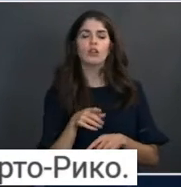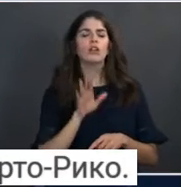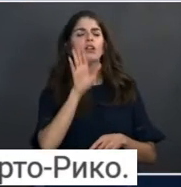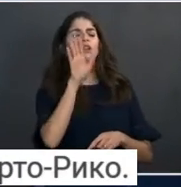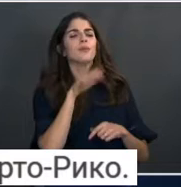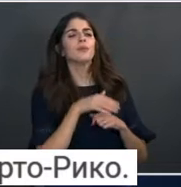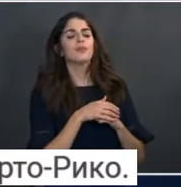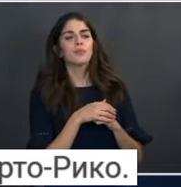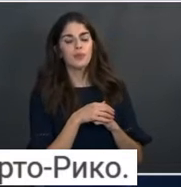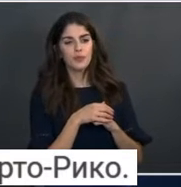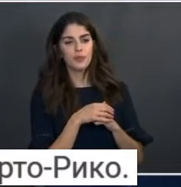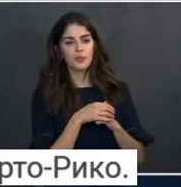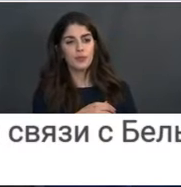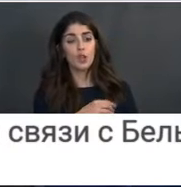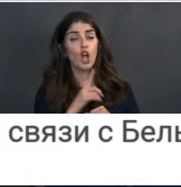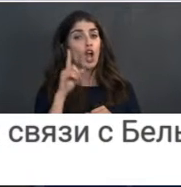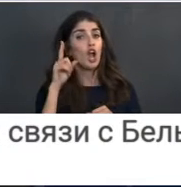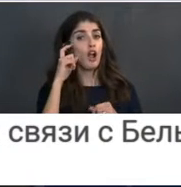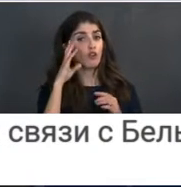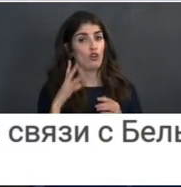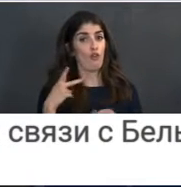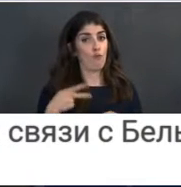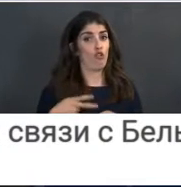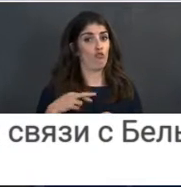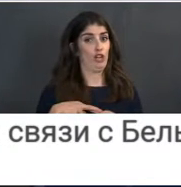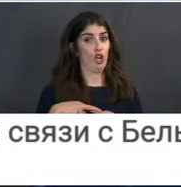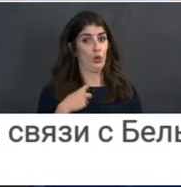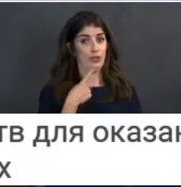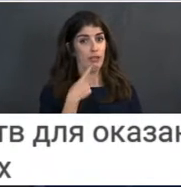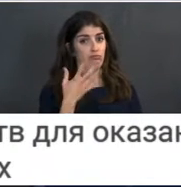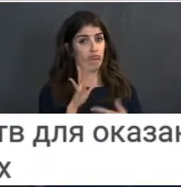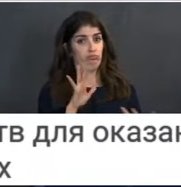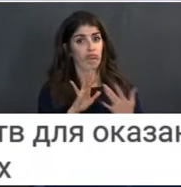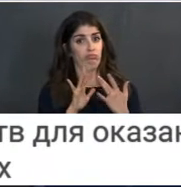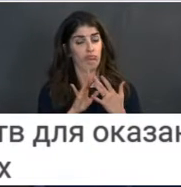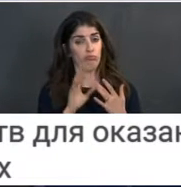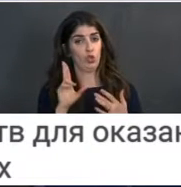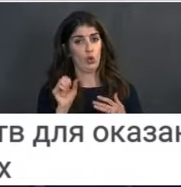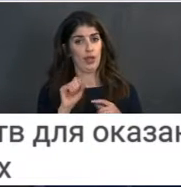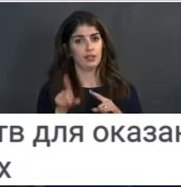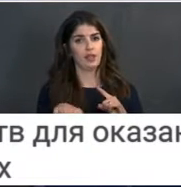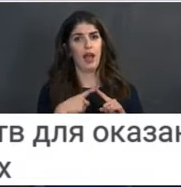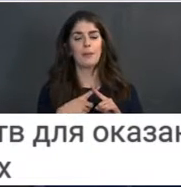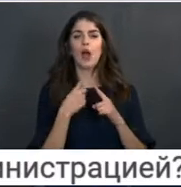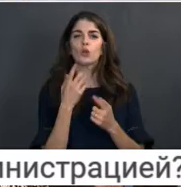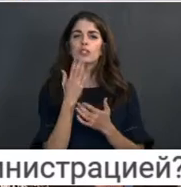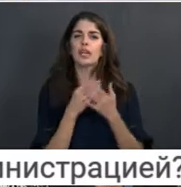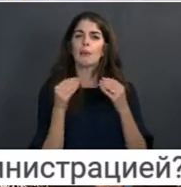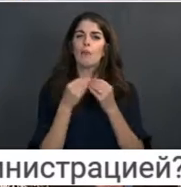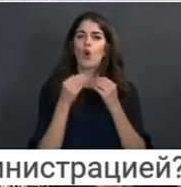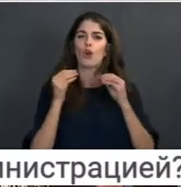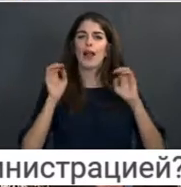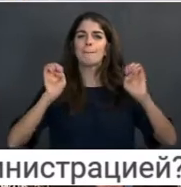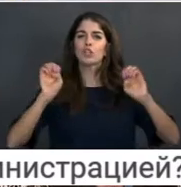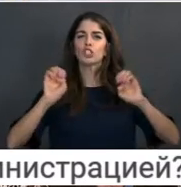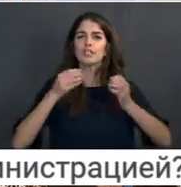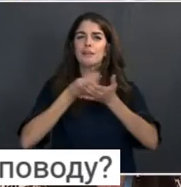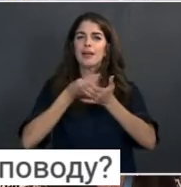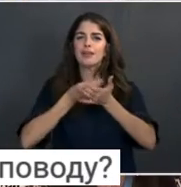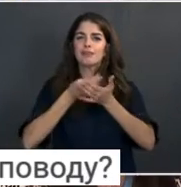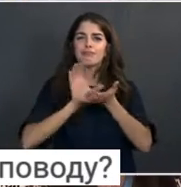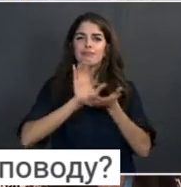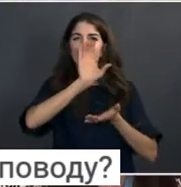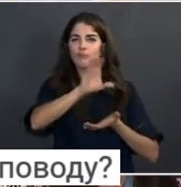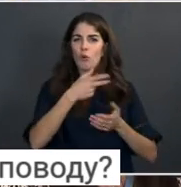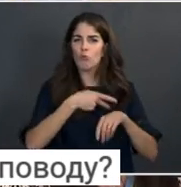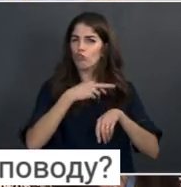the governor of Puerto Rico said last week he was in touch with the White House about releasing remaining disaster relief funds held up by the previous administration. Do